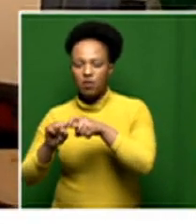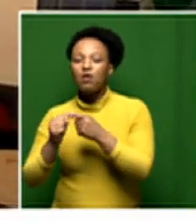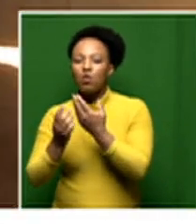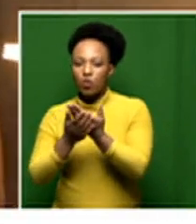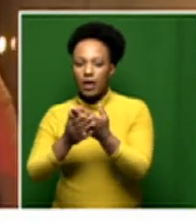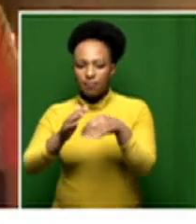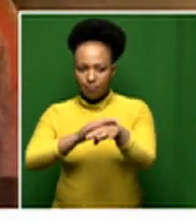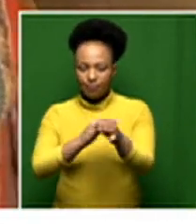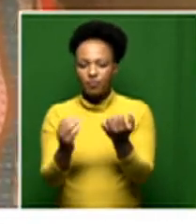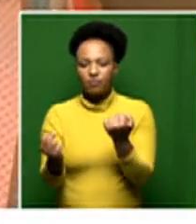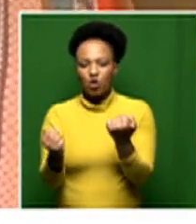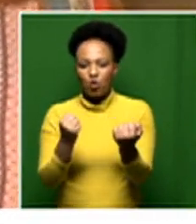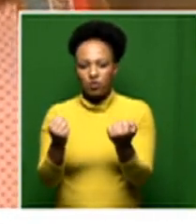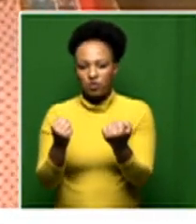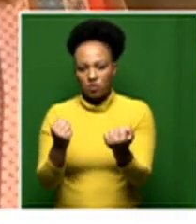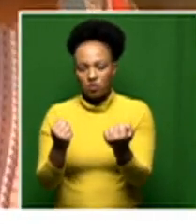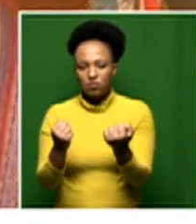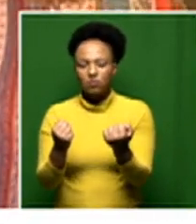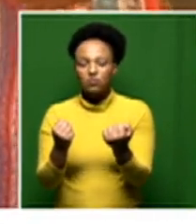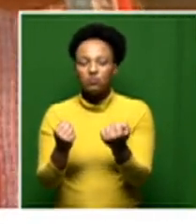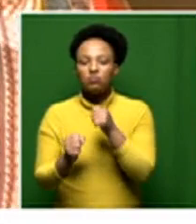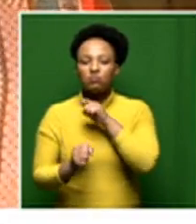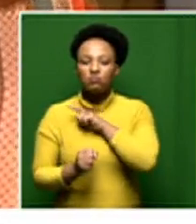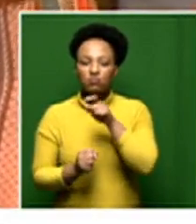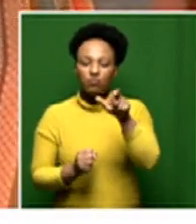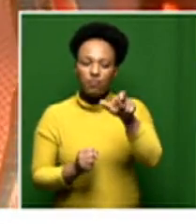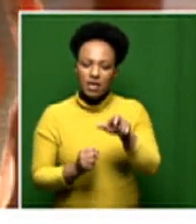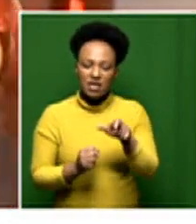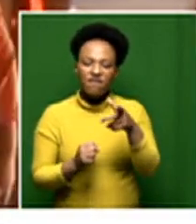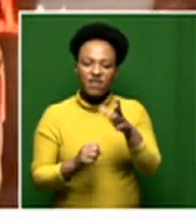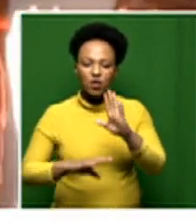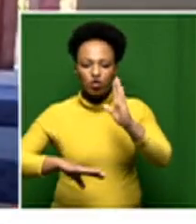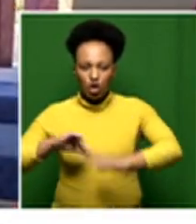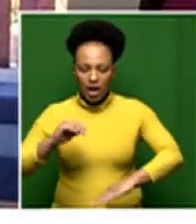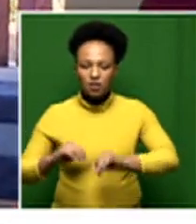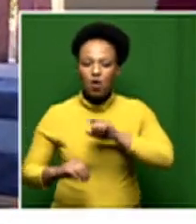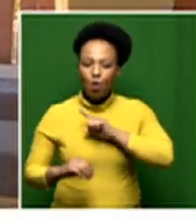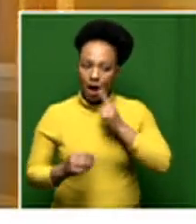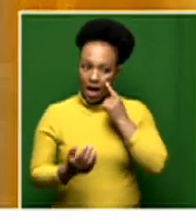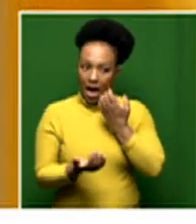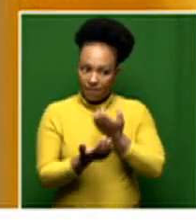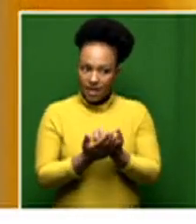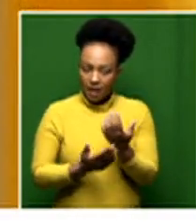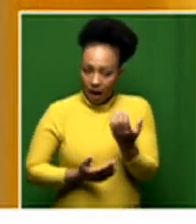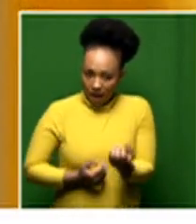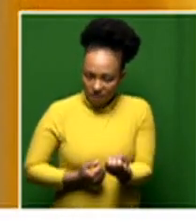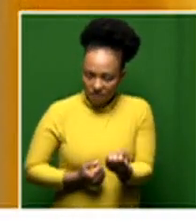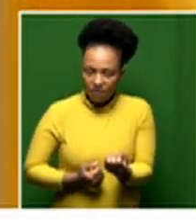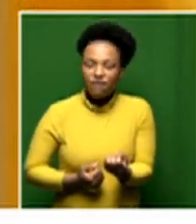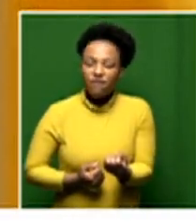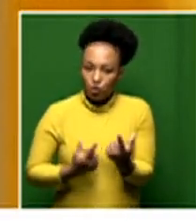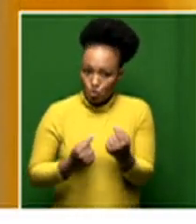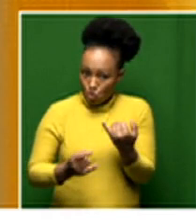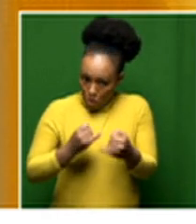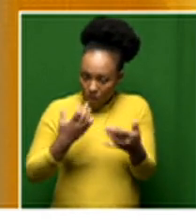court, essentially mainly when a person has been charged. So there's evidence that the person has done the wrong